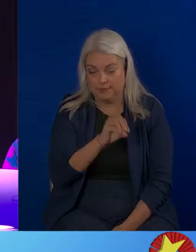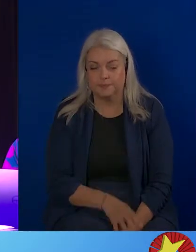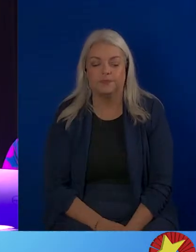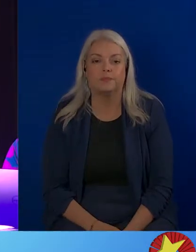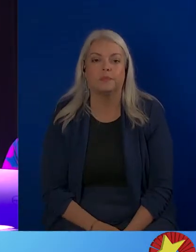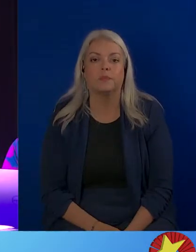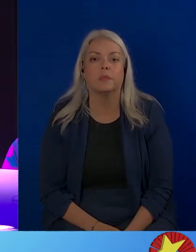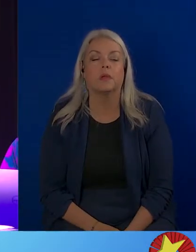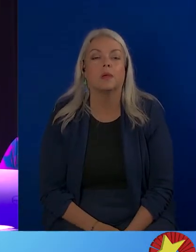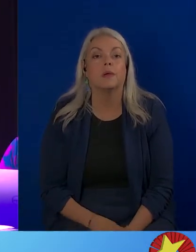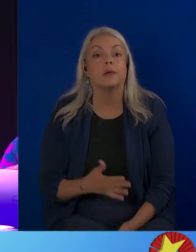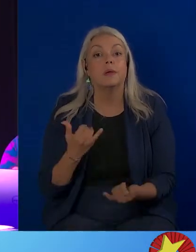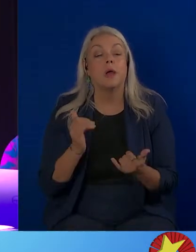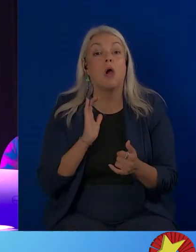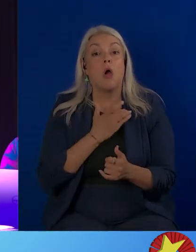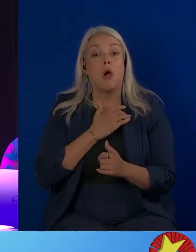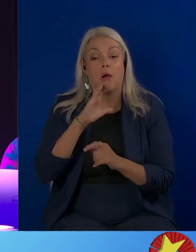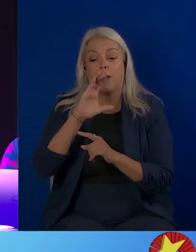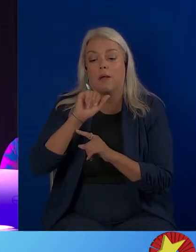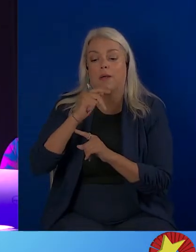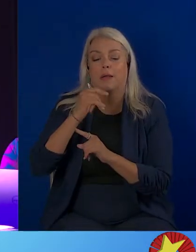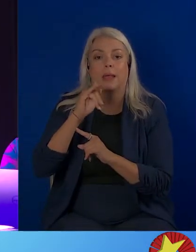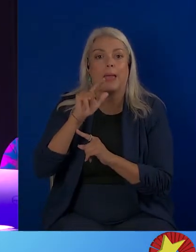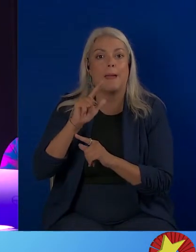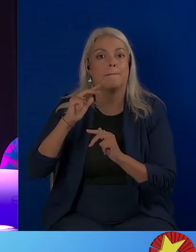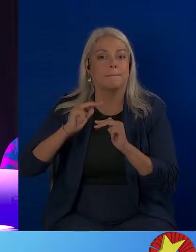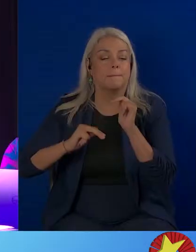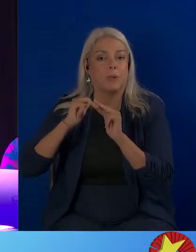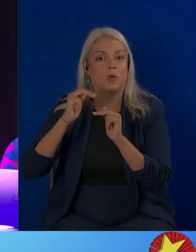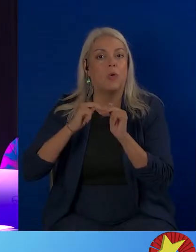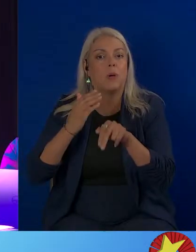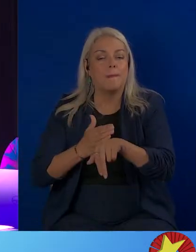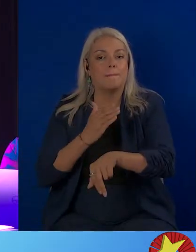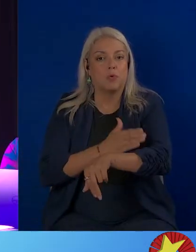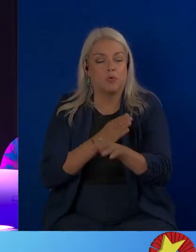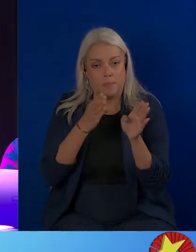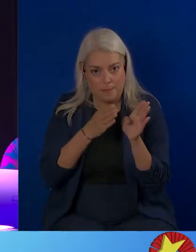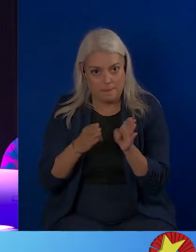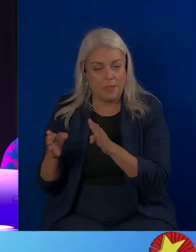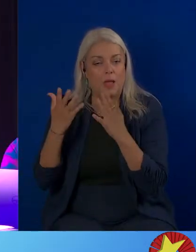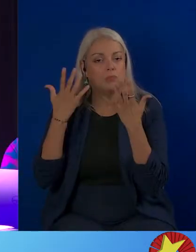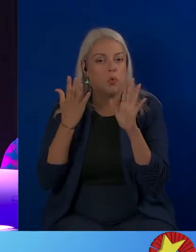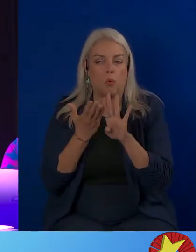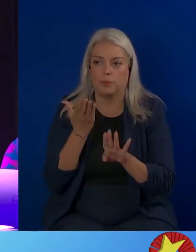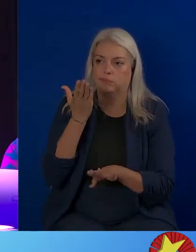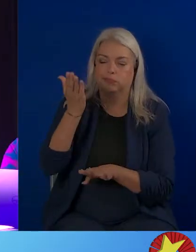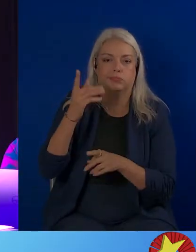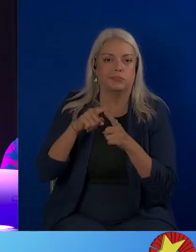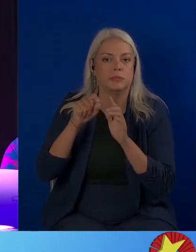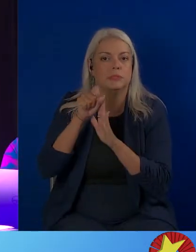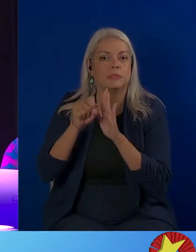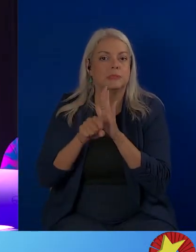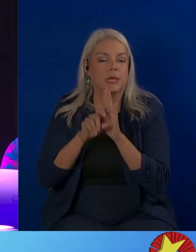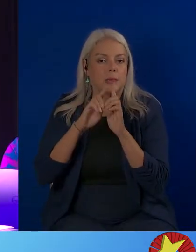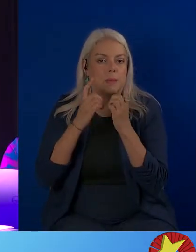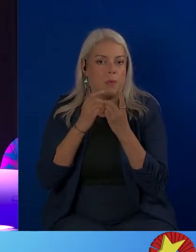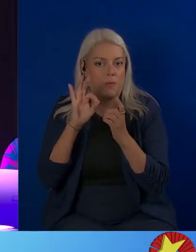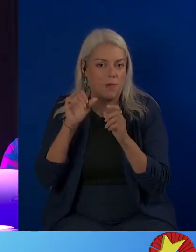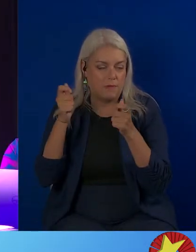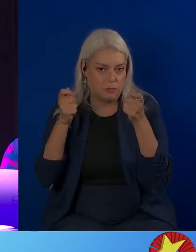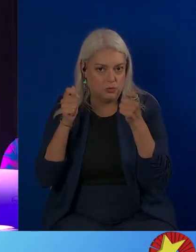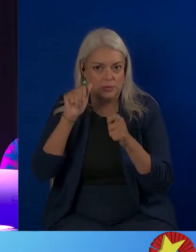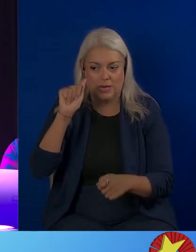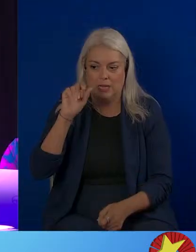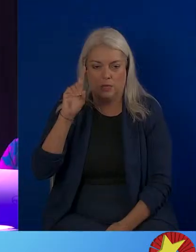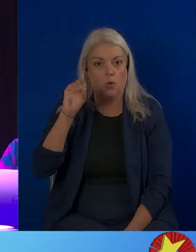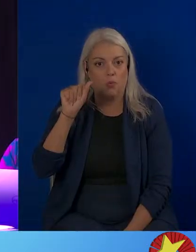Improvement Plan was presented by our Director of Operation to the State's Department of Administration, and I believe it totaled